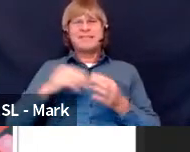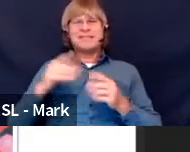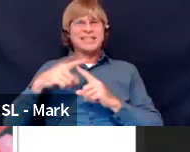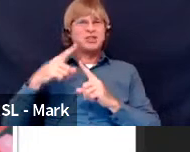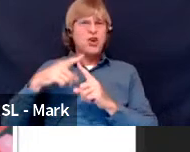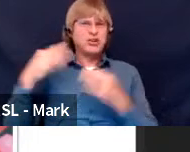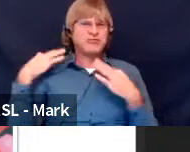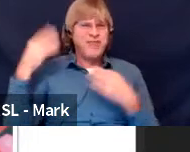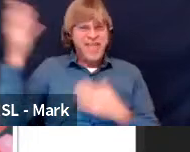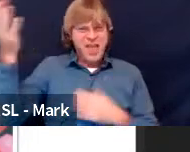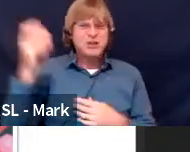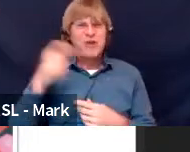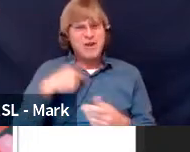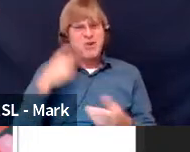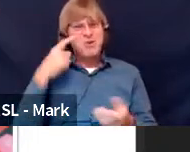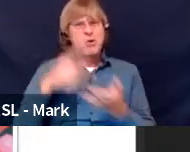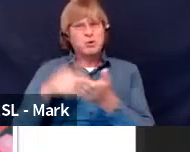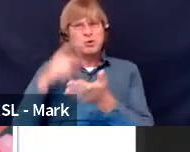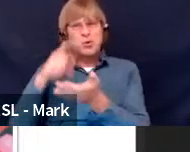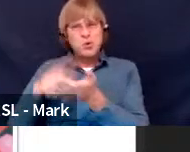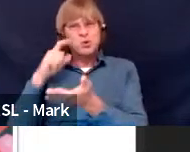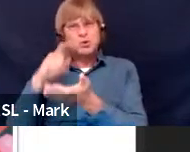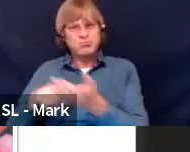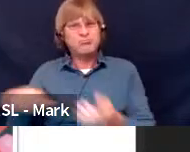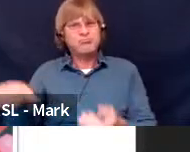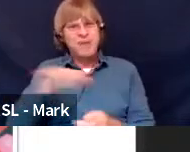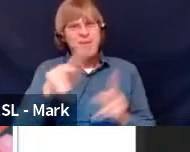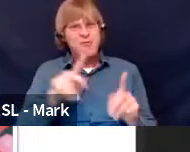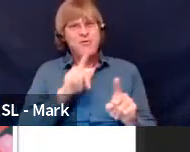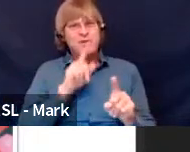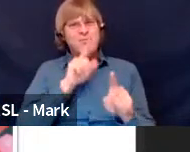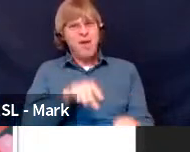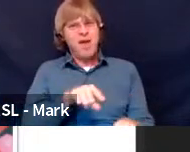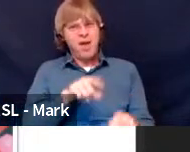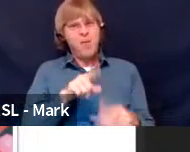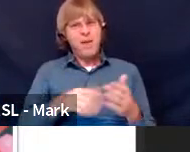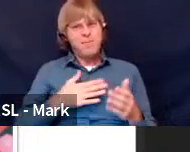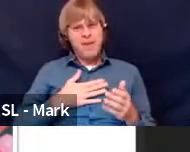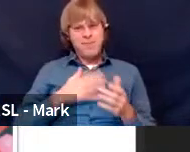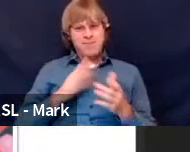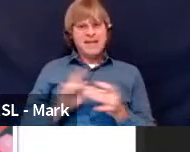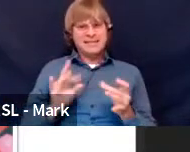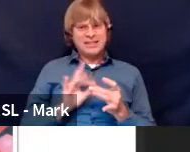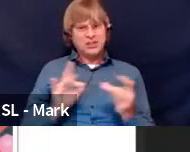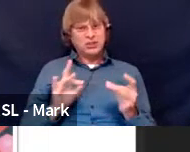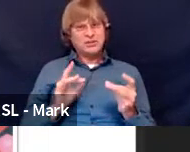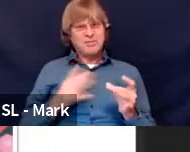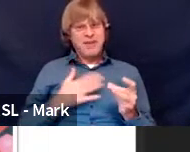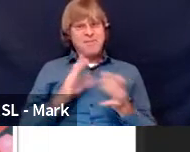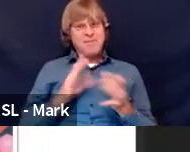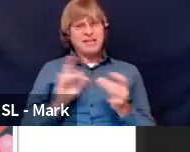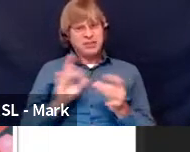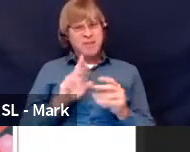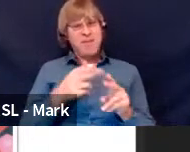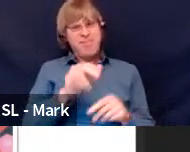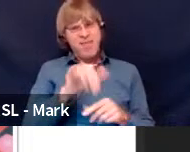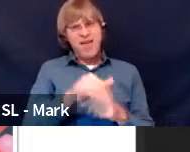was really noticing how people were responding to what I was saying. the messaging around